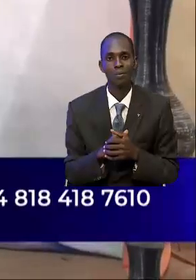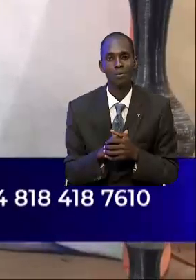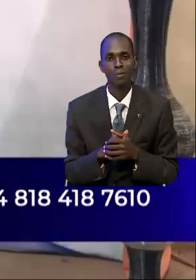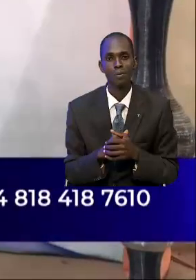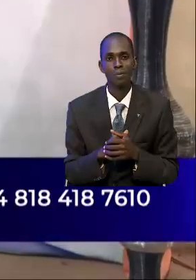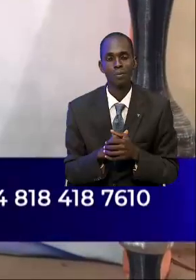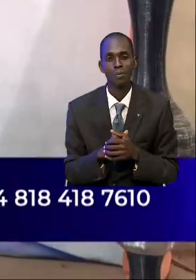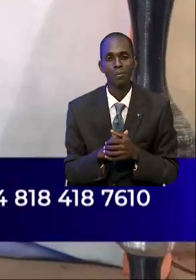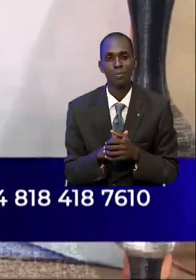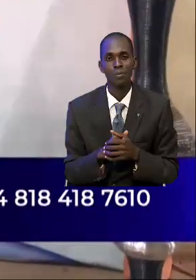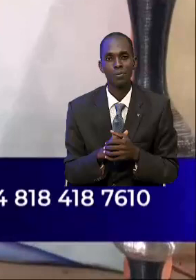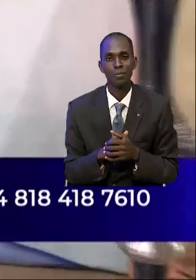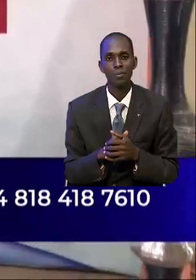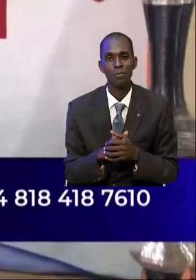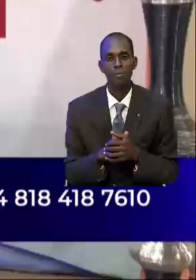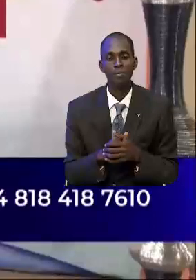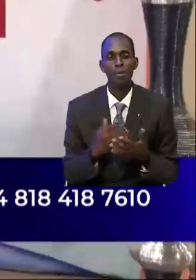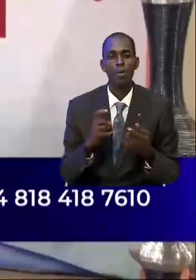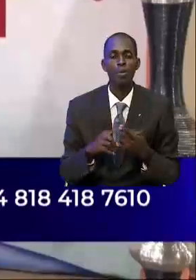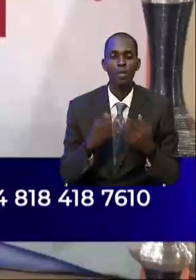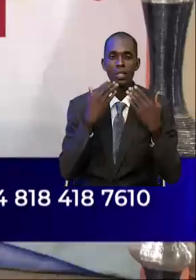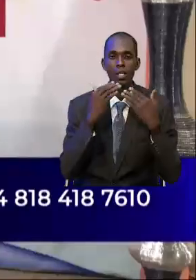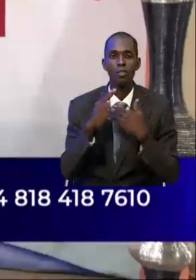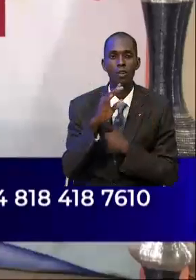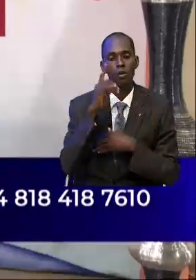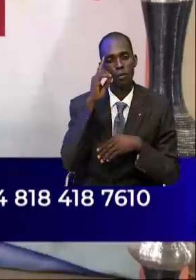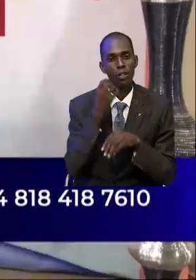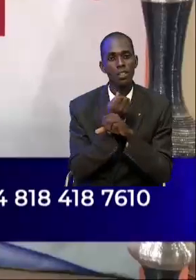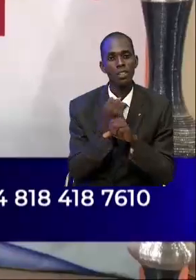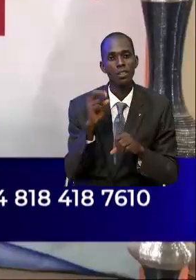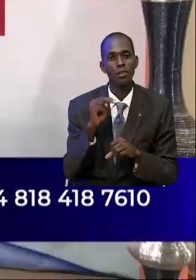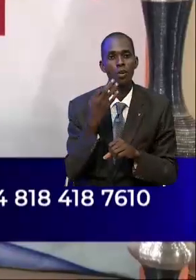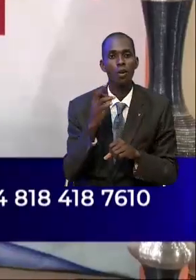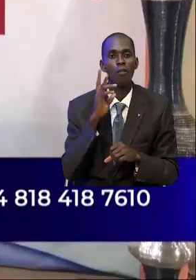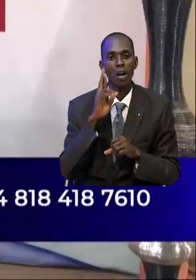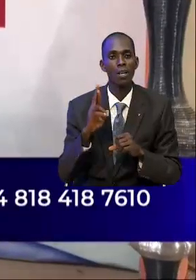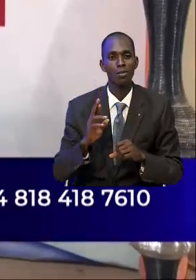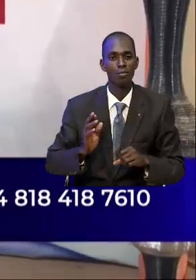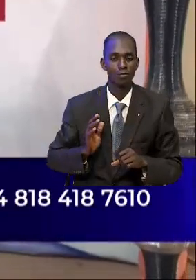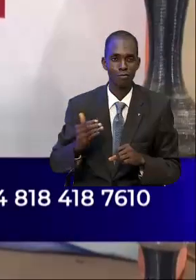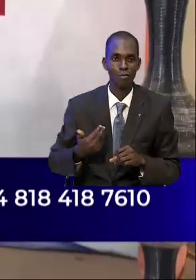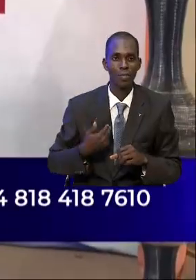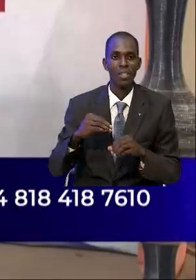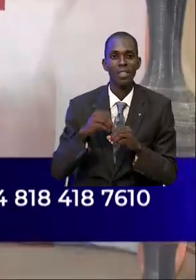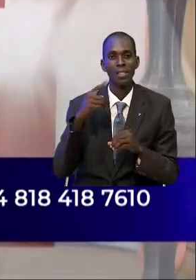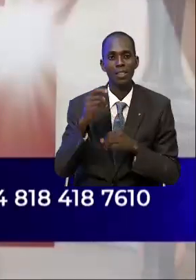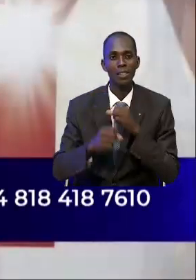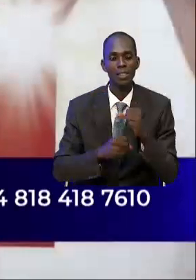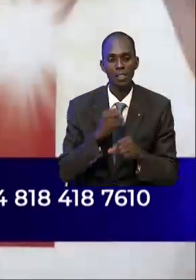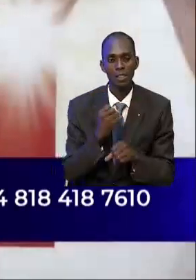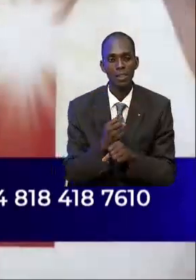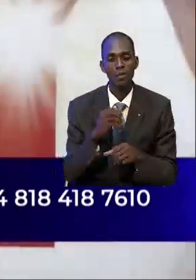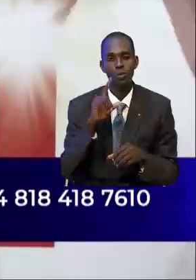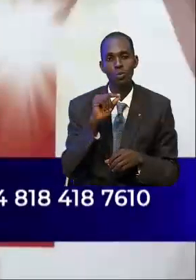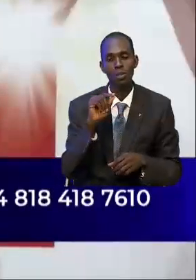Praise the Lord. I'm by name Ohachua Deborah. Firstly, I want to thank God for the salvation of my